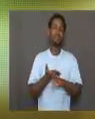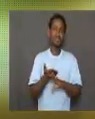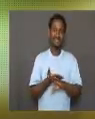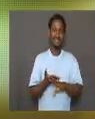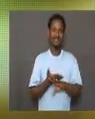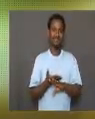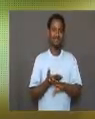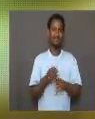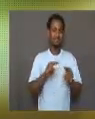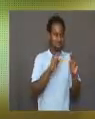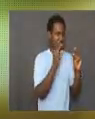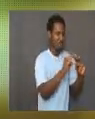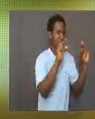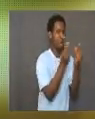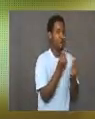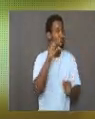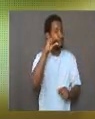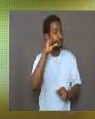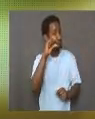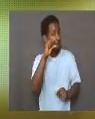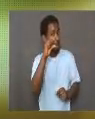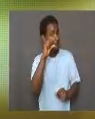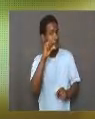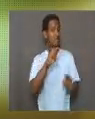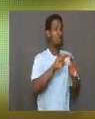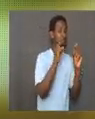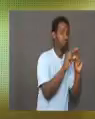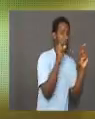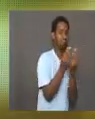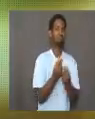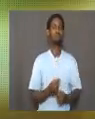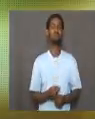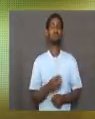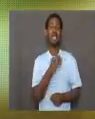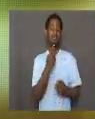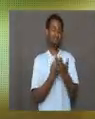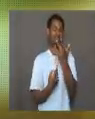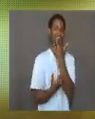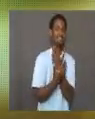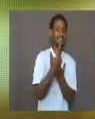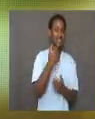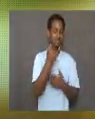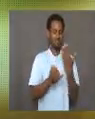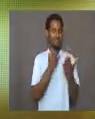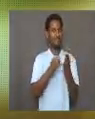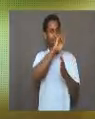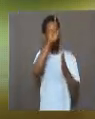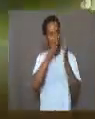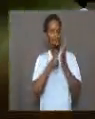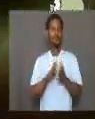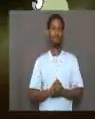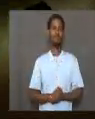Please form small groups of 3 or 4 to discuss this question.